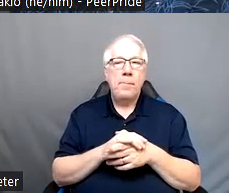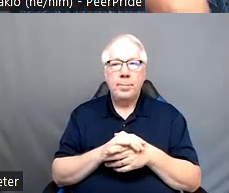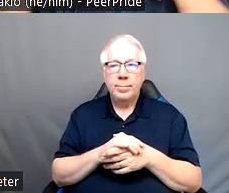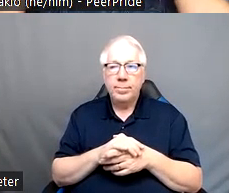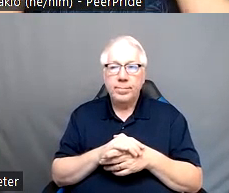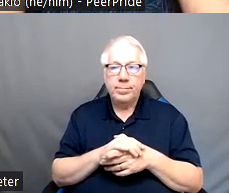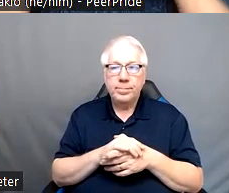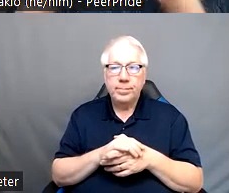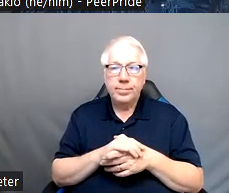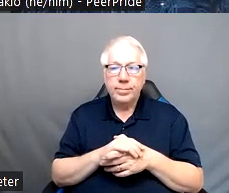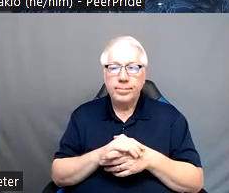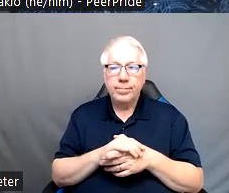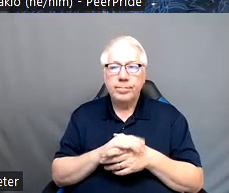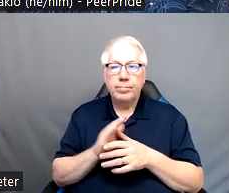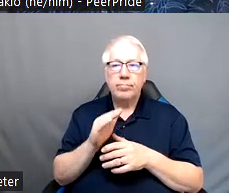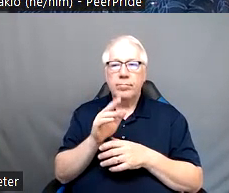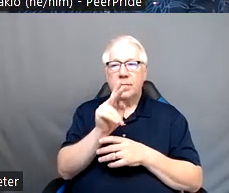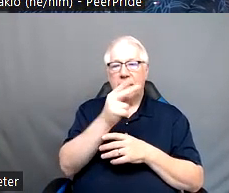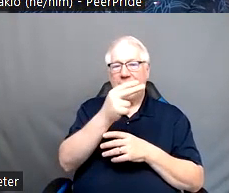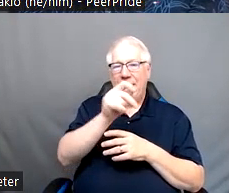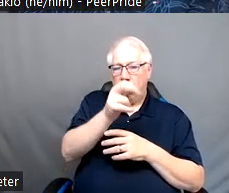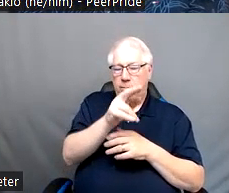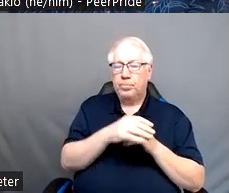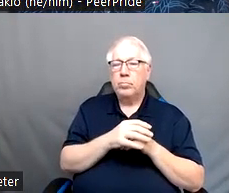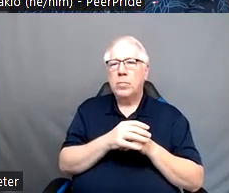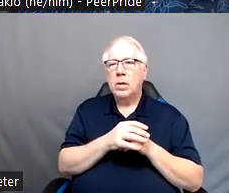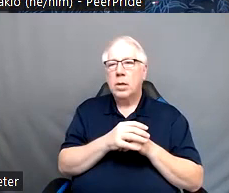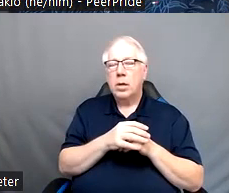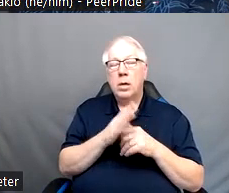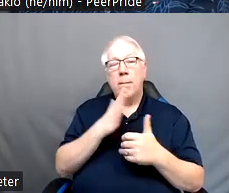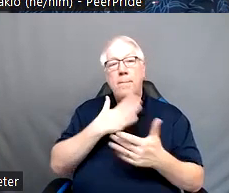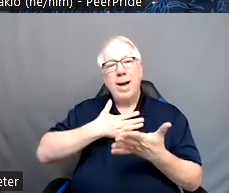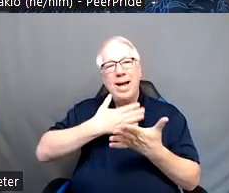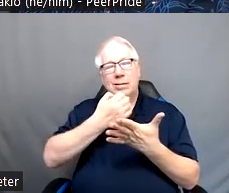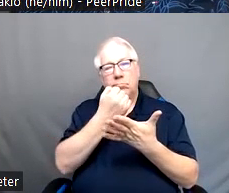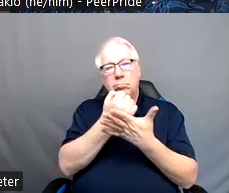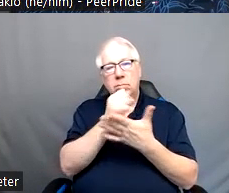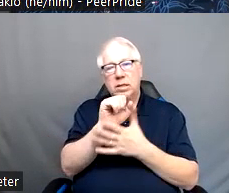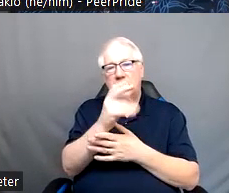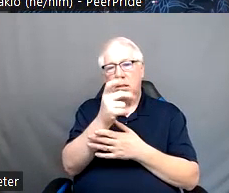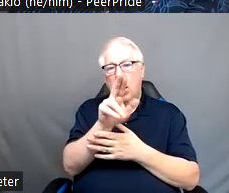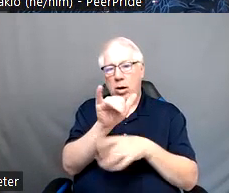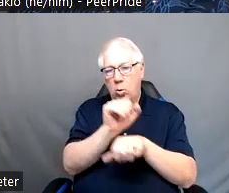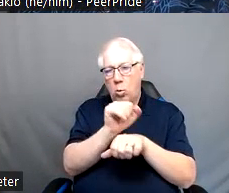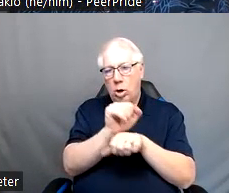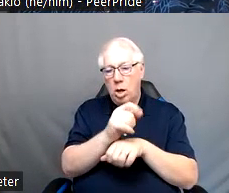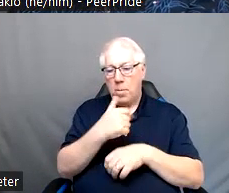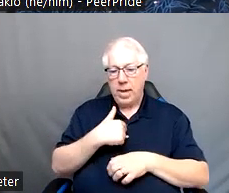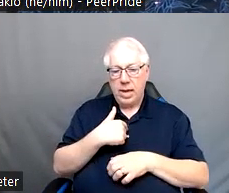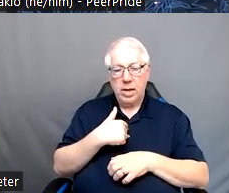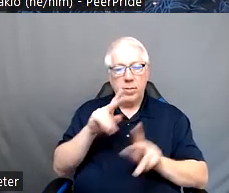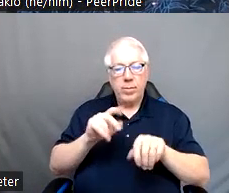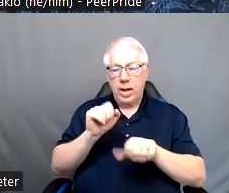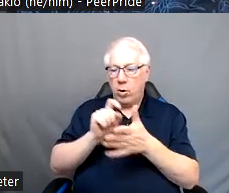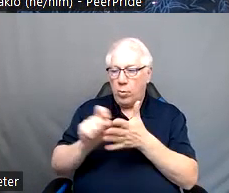anything to add. And in the scholarly work that I do, we've been, like me and my collaborators and the folks that I write